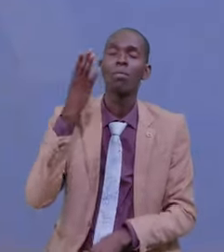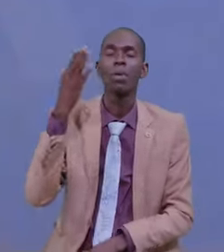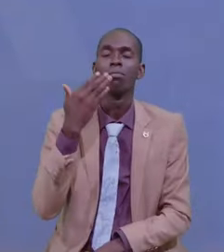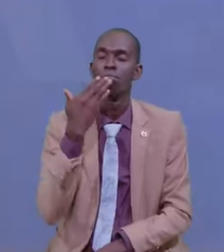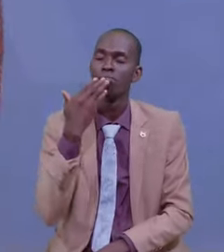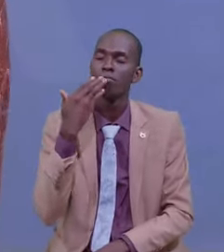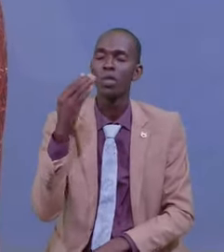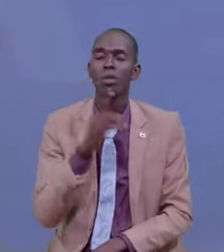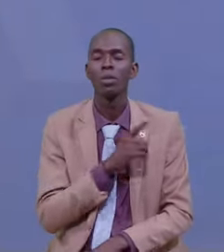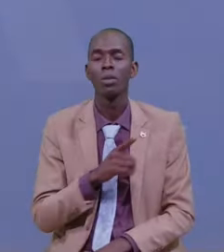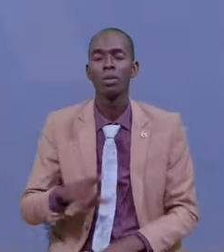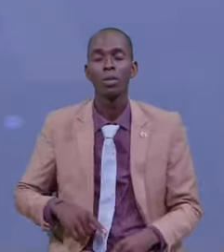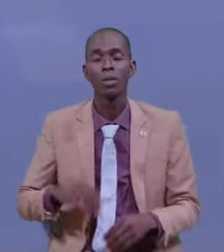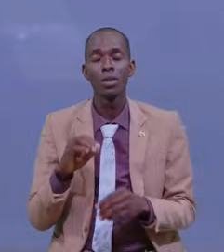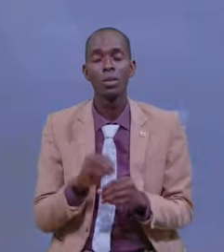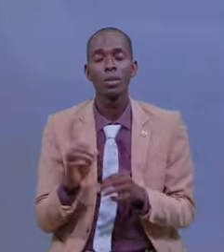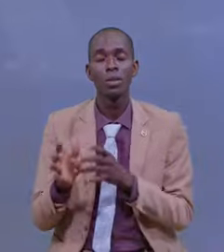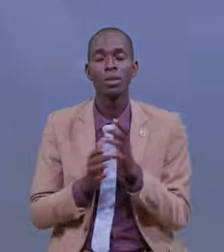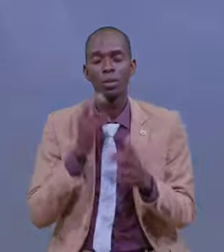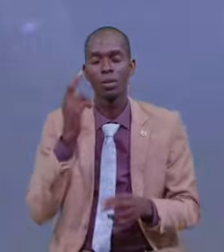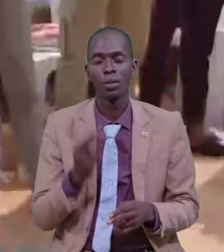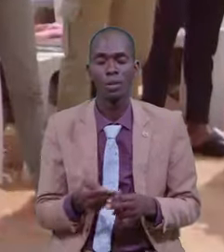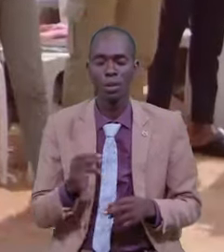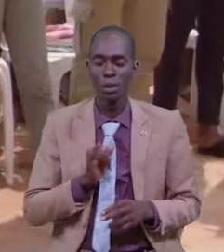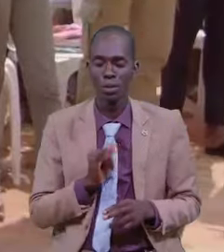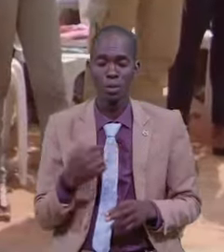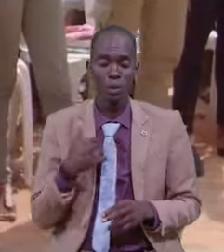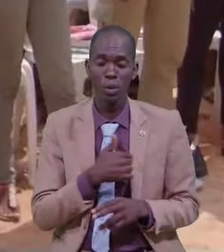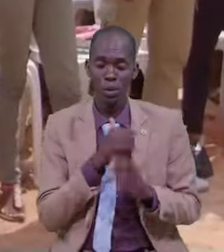In Jesus' name we pray.